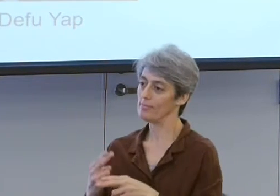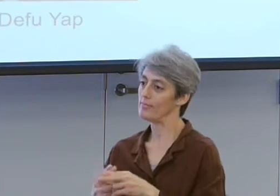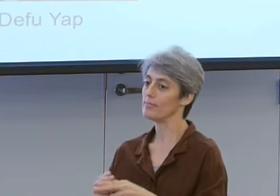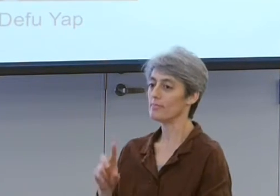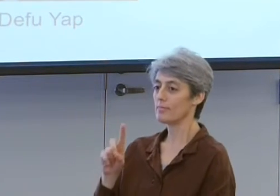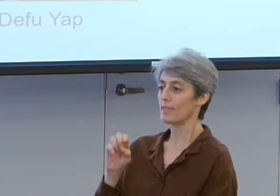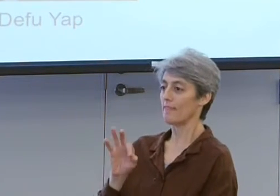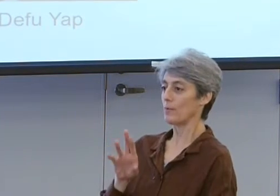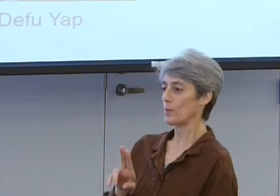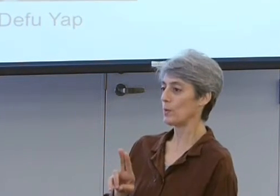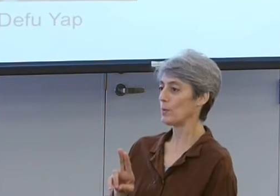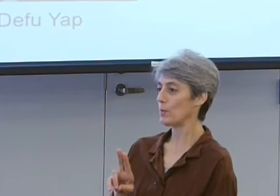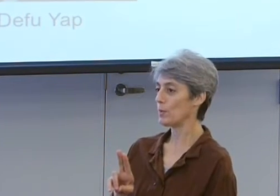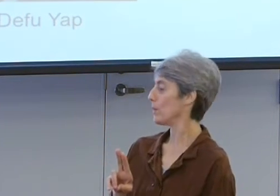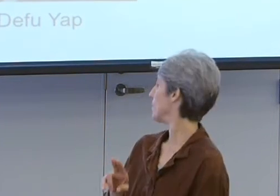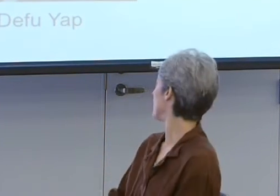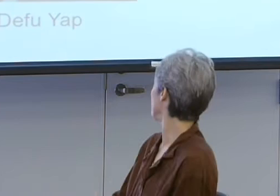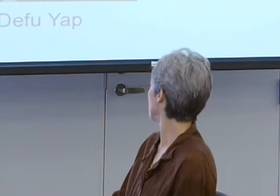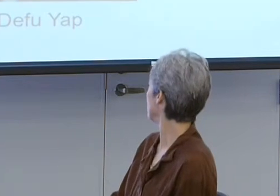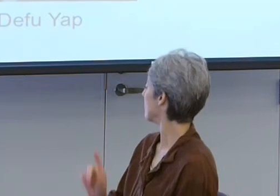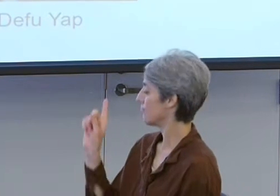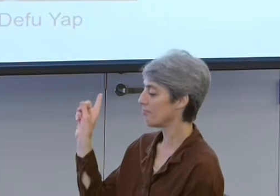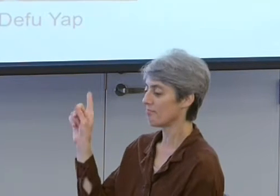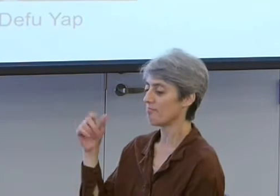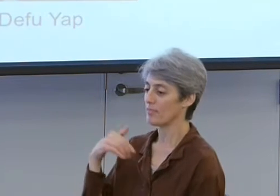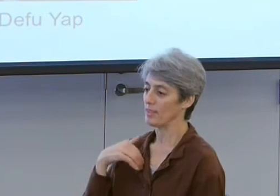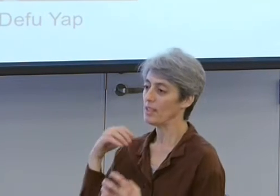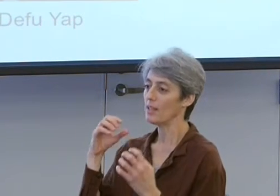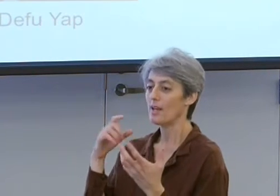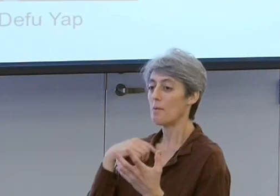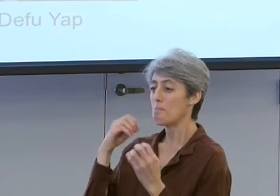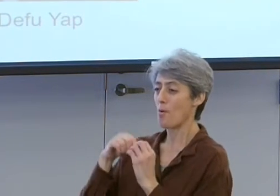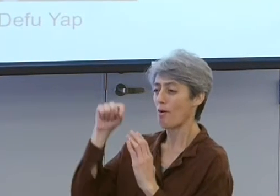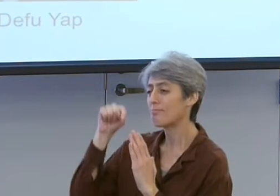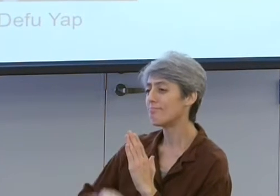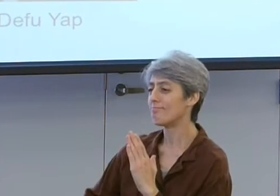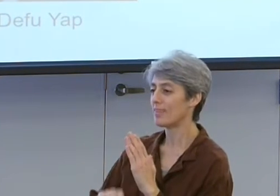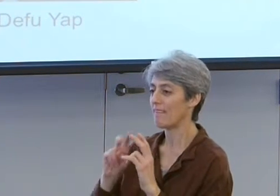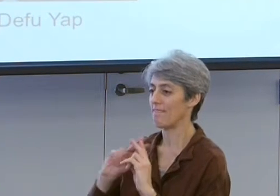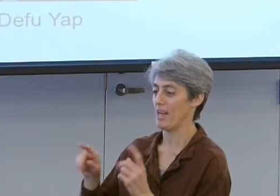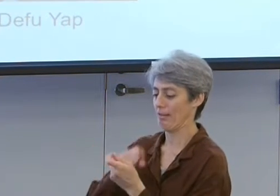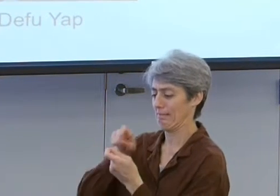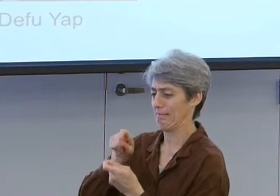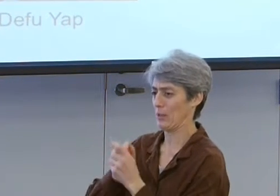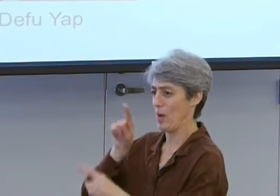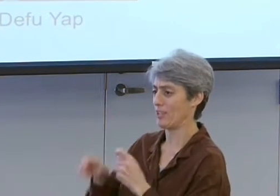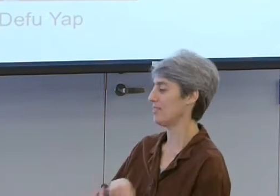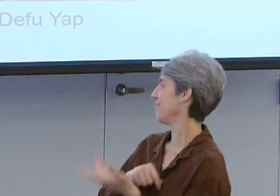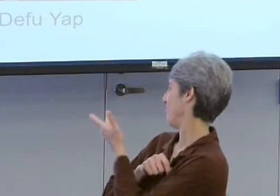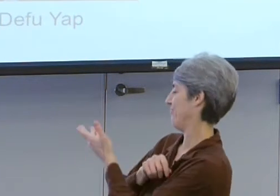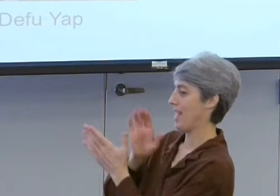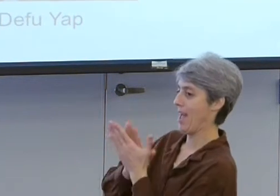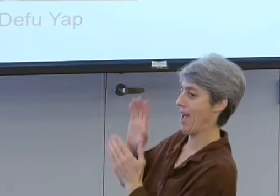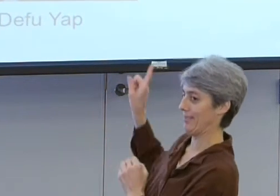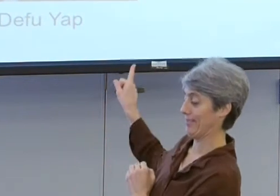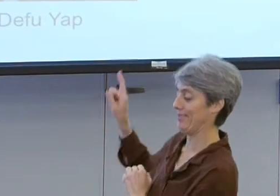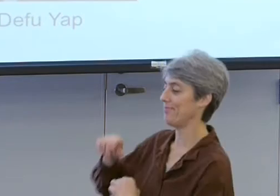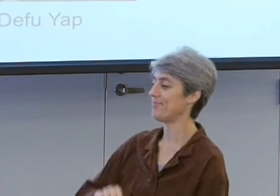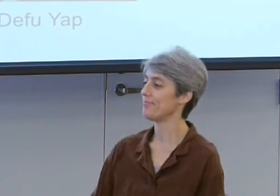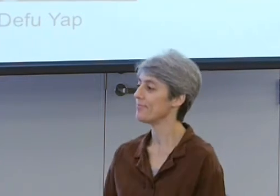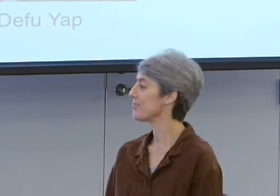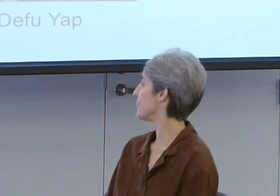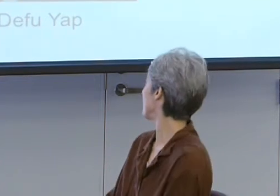Defu for really technical questions. So